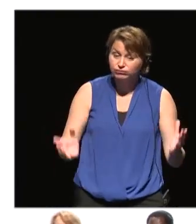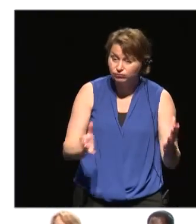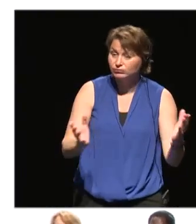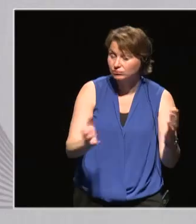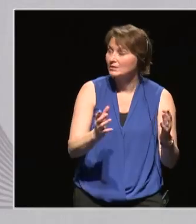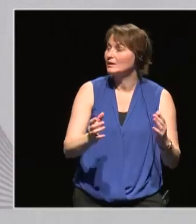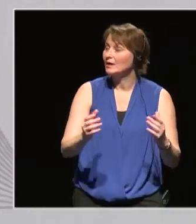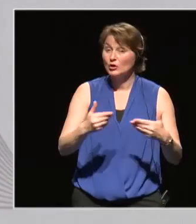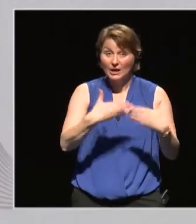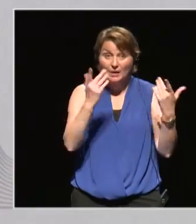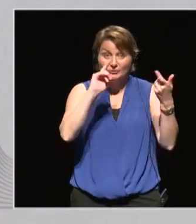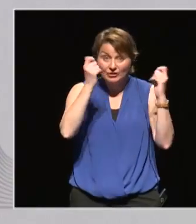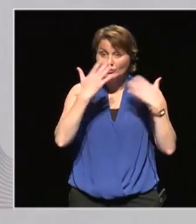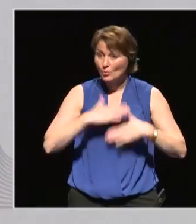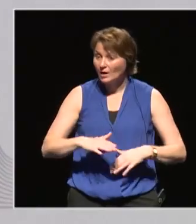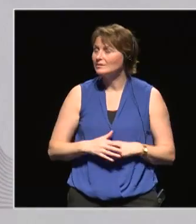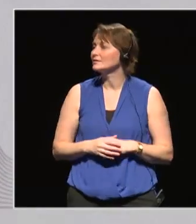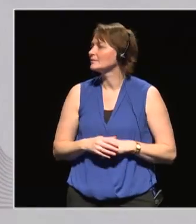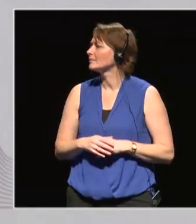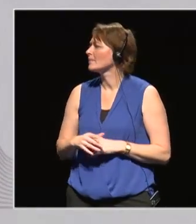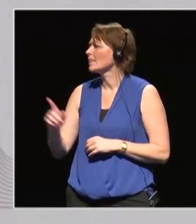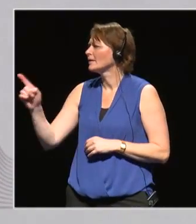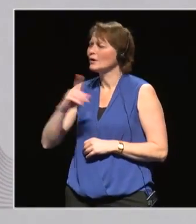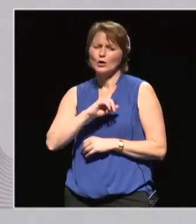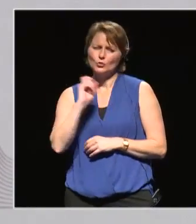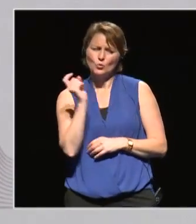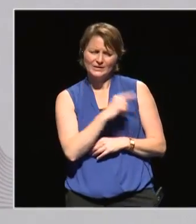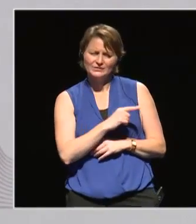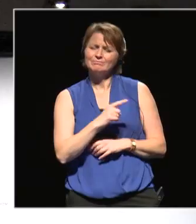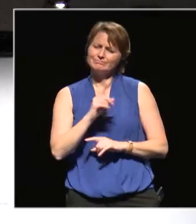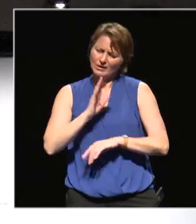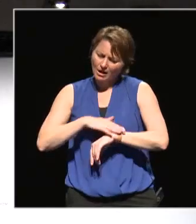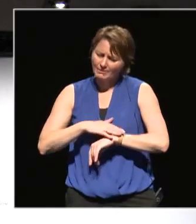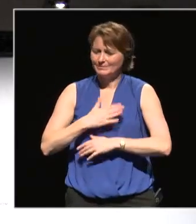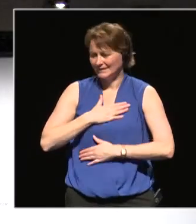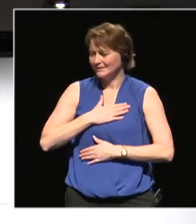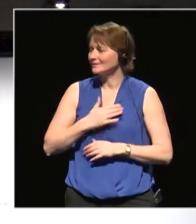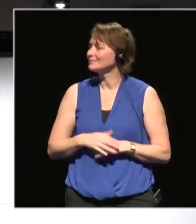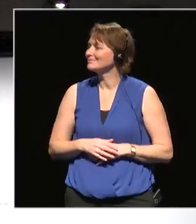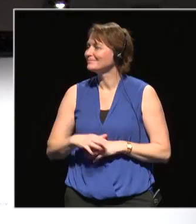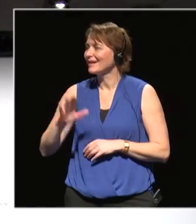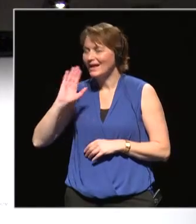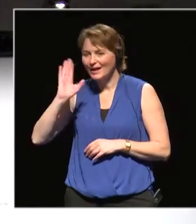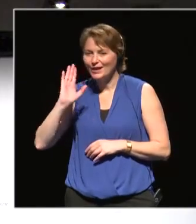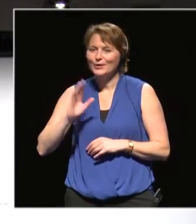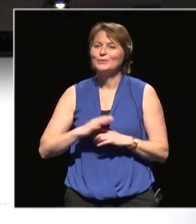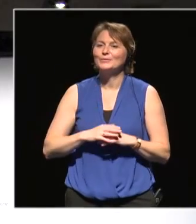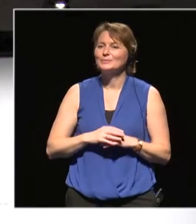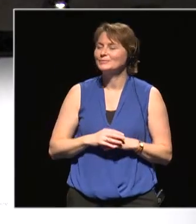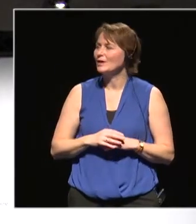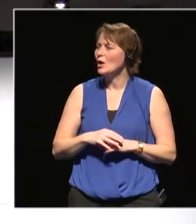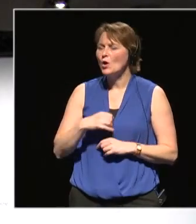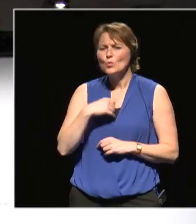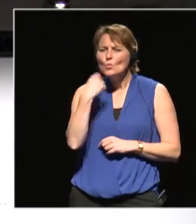hand up and you're right there. But don't ask a question, say something. Yeah, a comment. Hello, I'm Nada, one of the 15 future